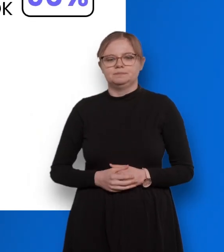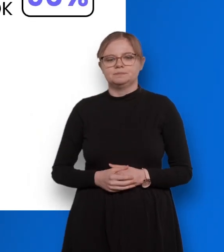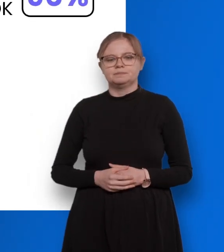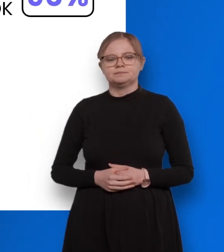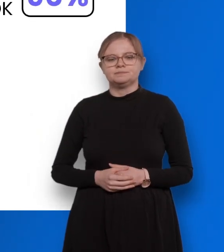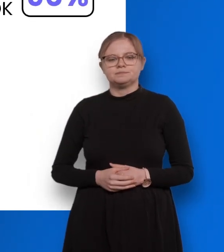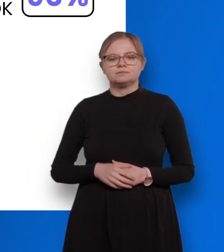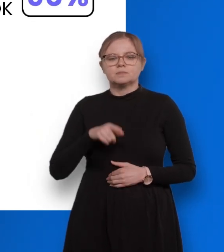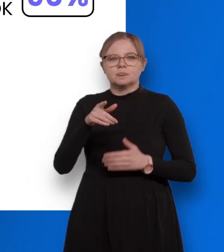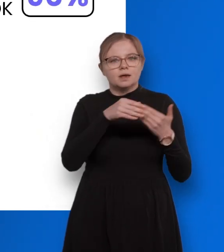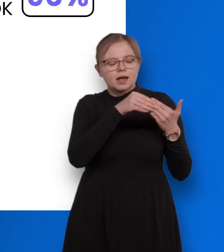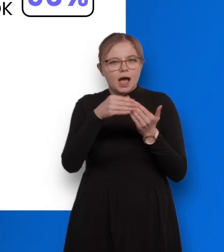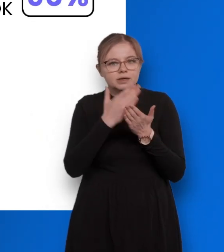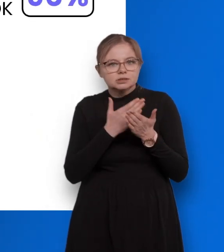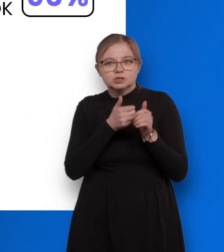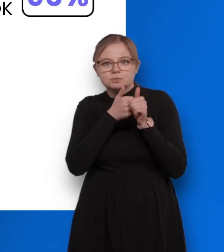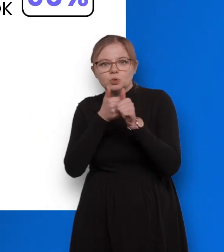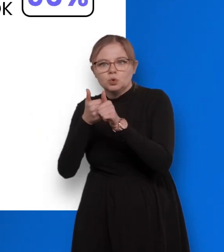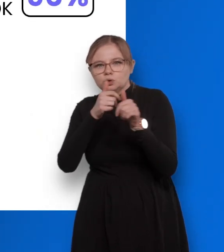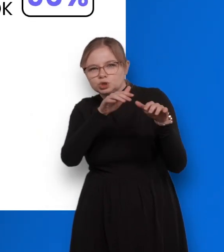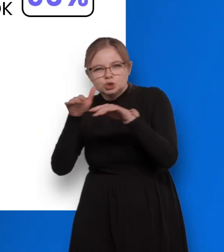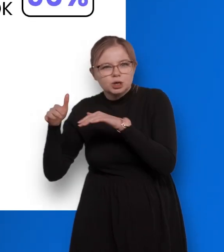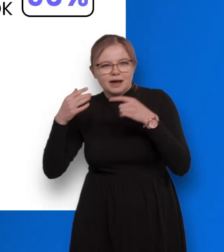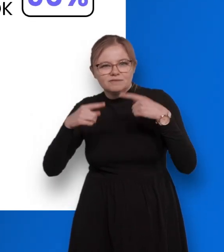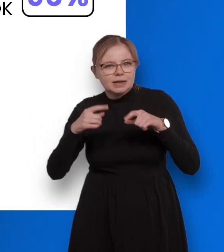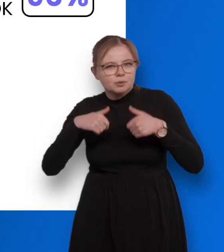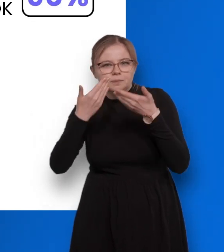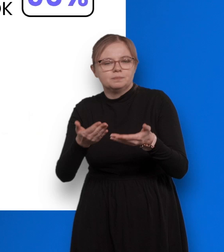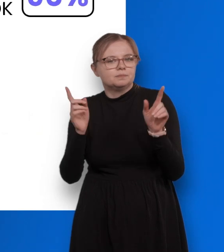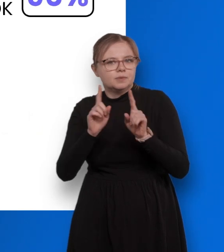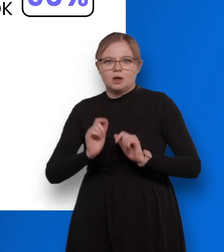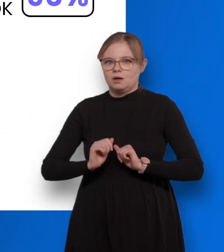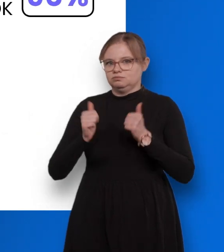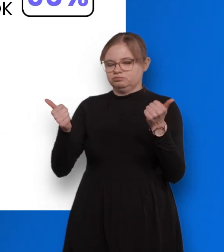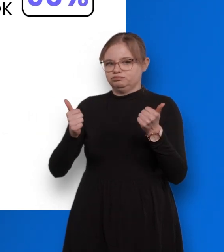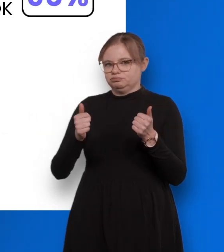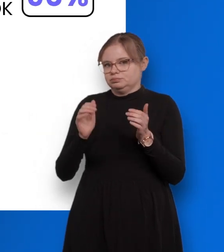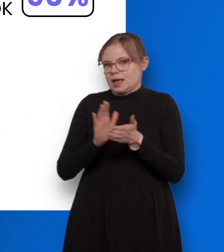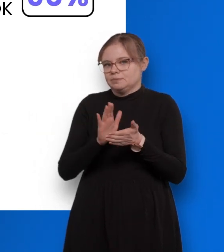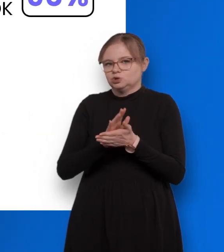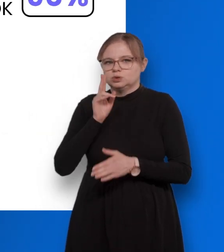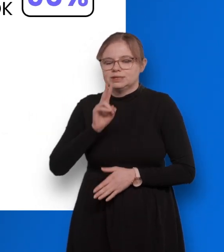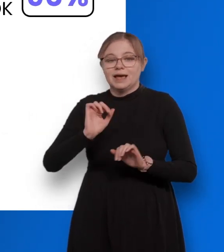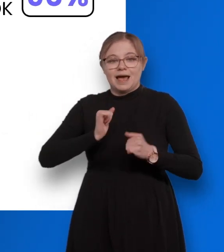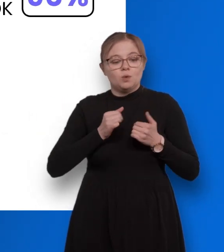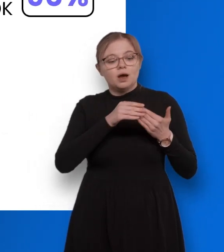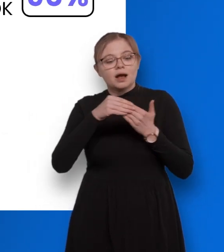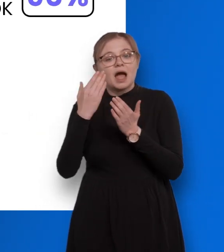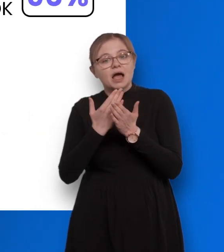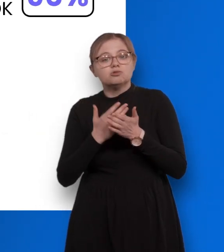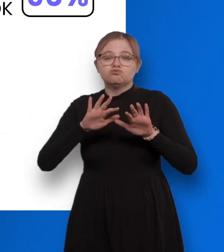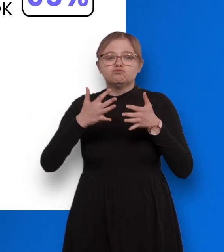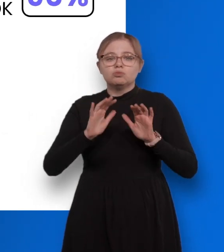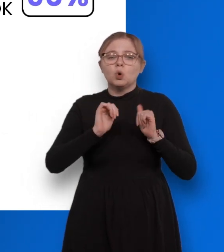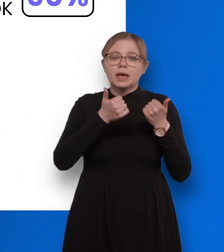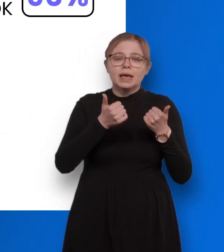In terms of the guidance and support available, of course, to us, very reassuring to see that our guidance is at the very least okay, and at